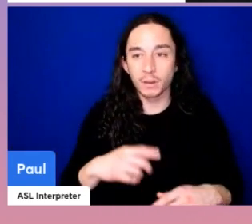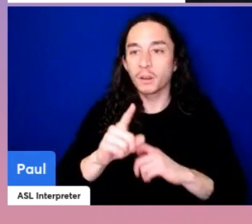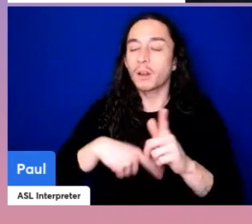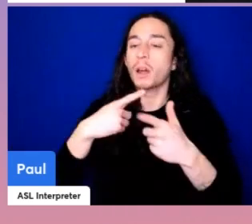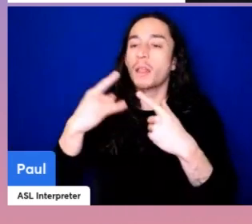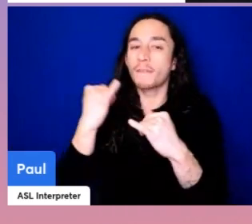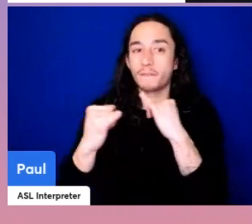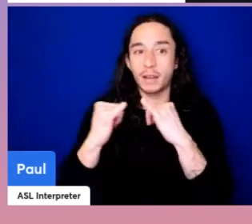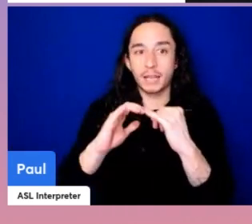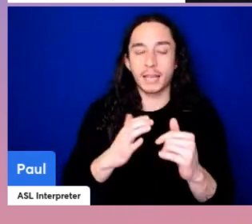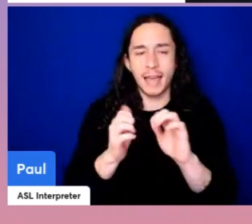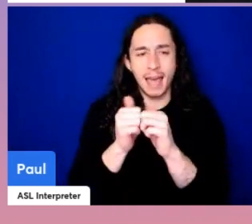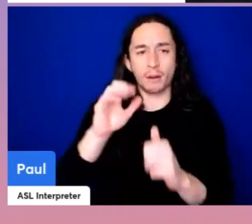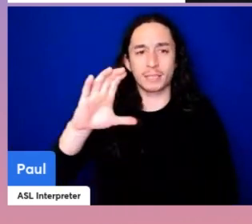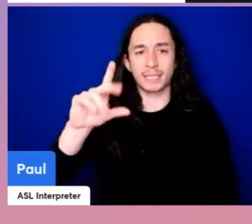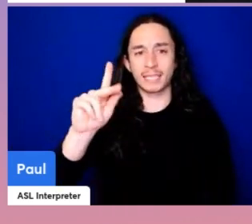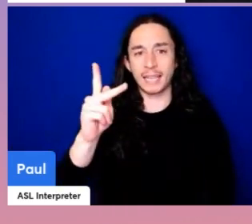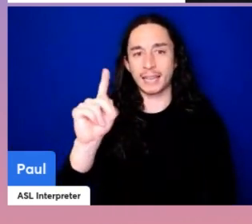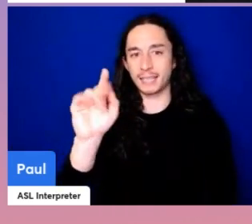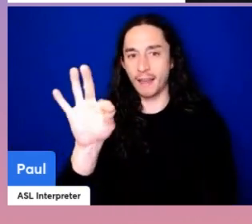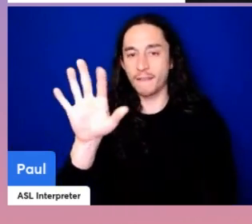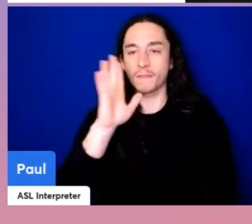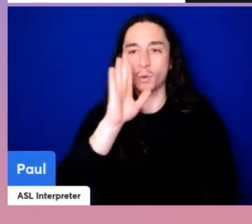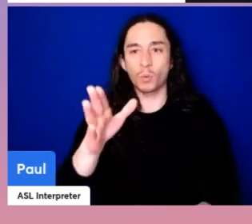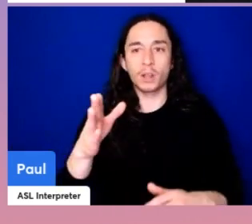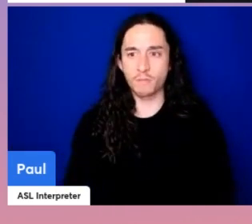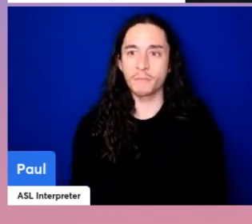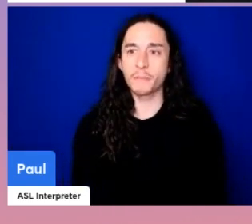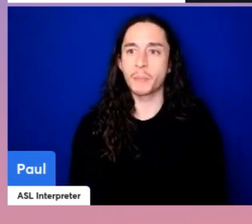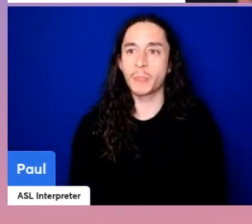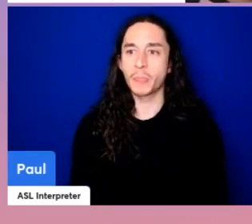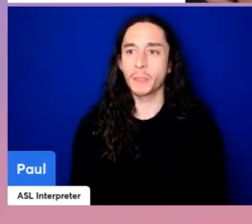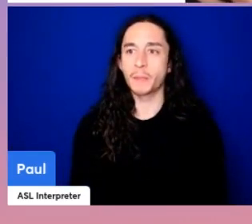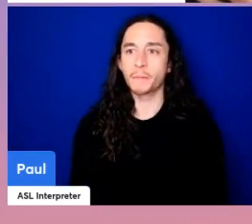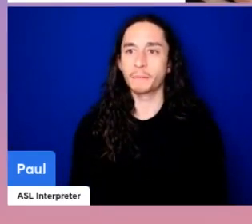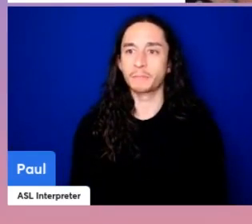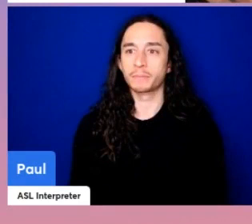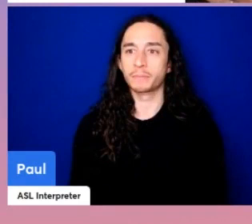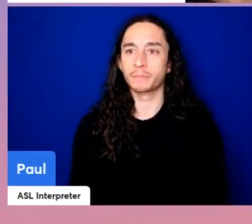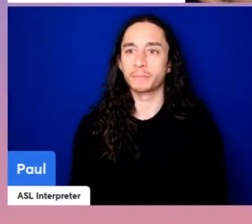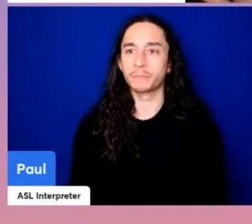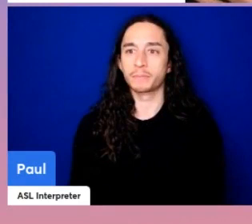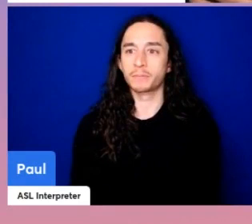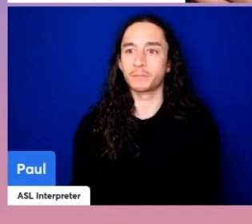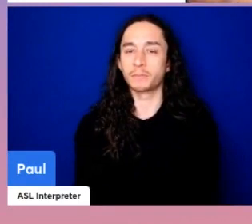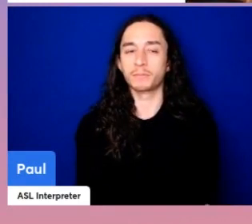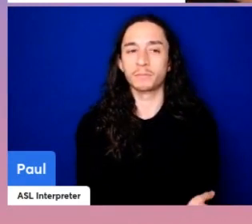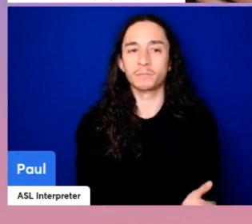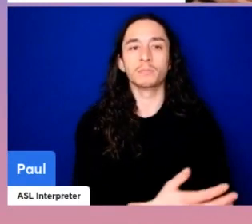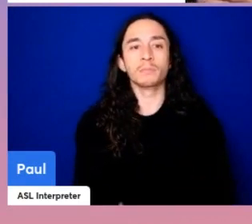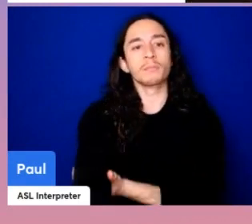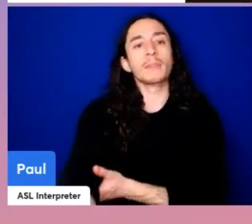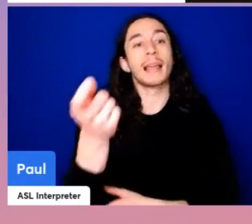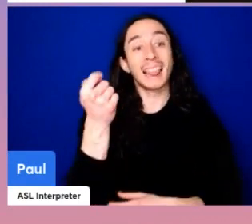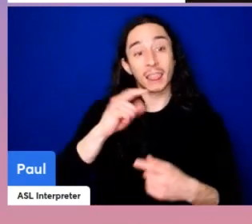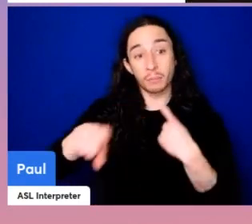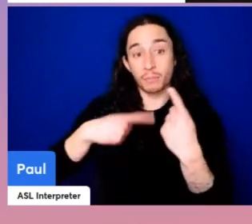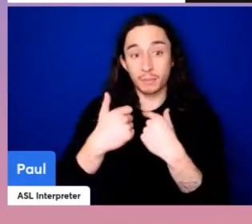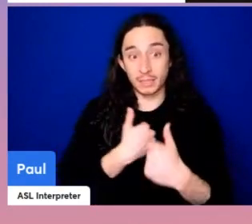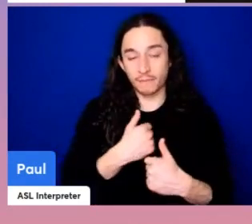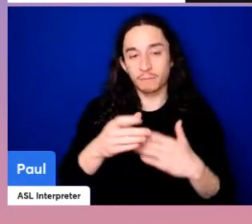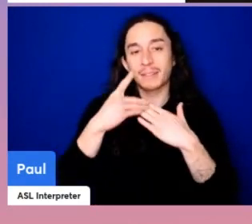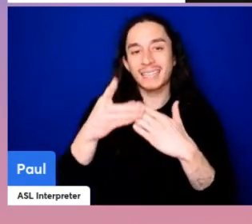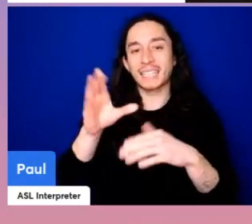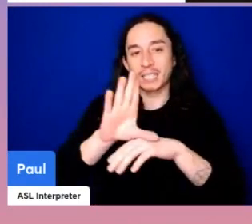how CDKTF can enable those organizational changes. So first, a little bit about myself. I'm a lead consultant